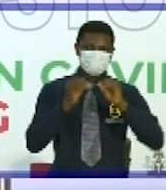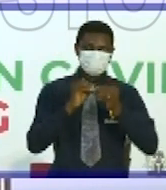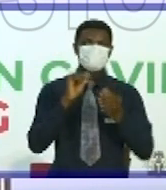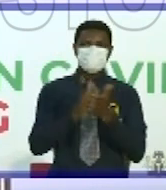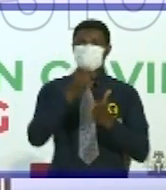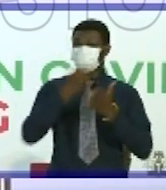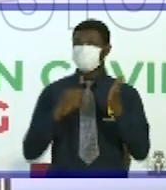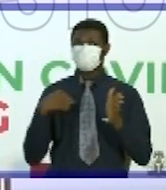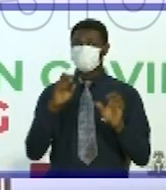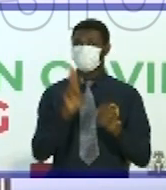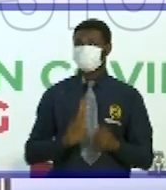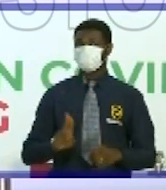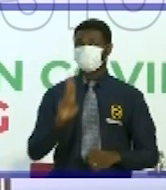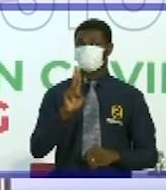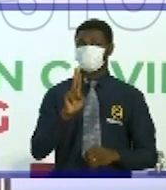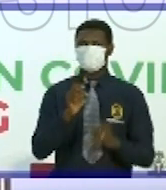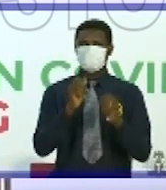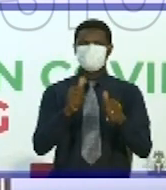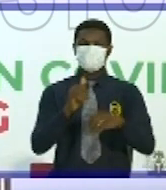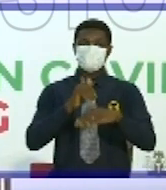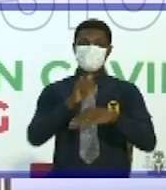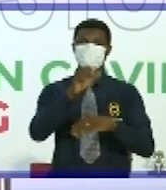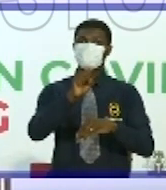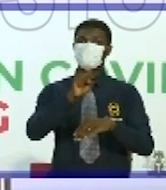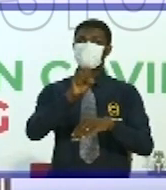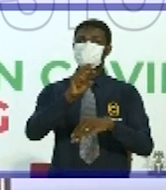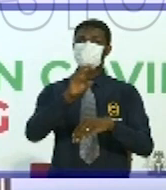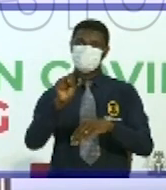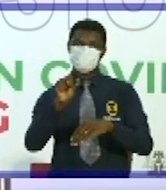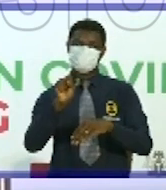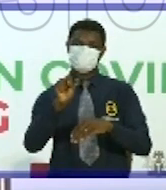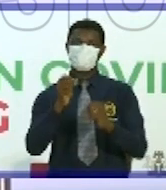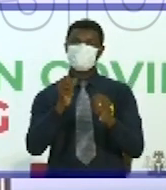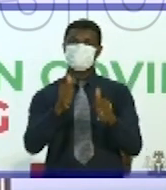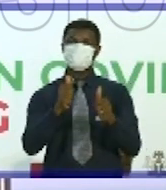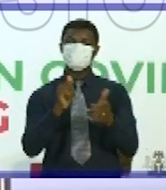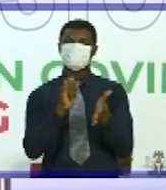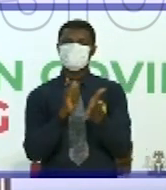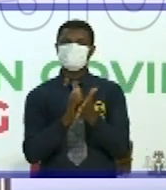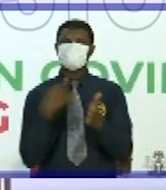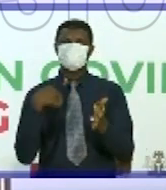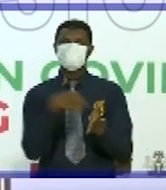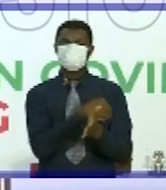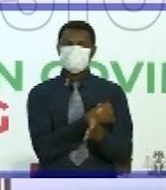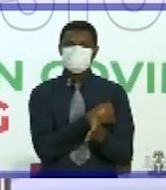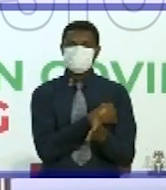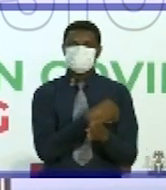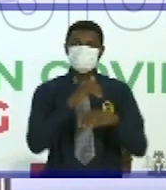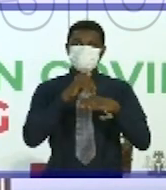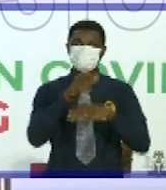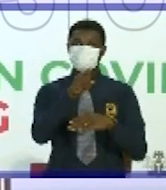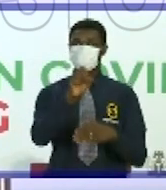it gives an alert directly, and this prompt, as you get the